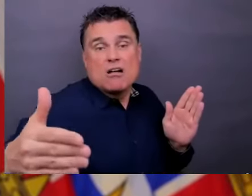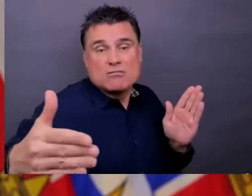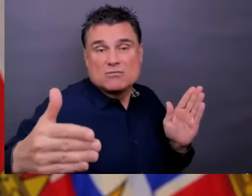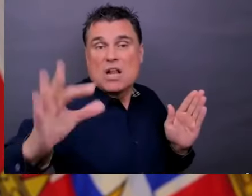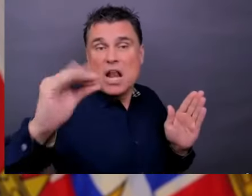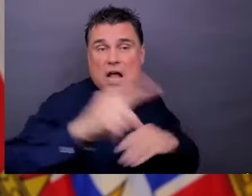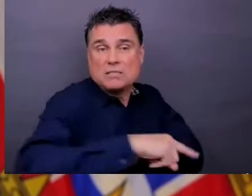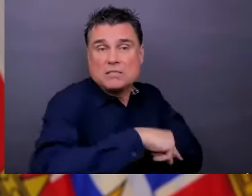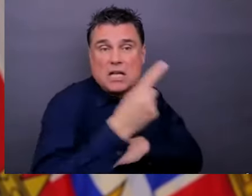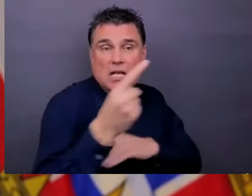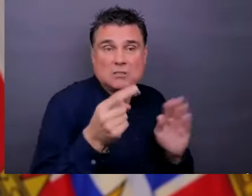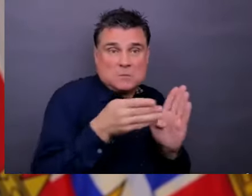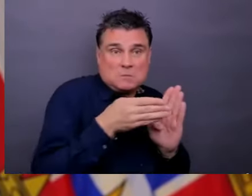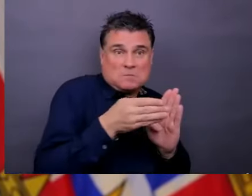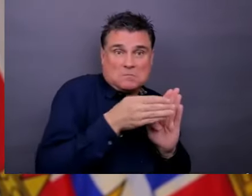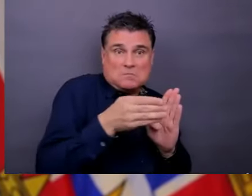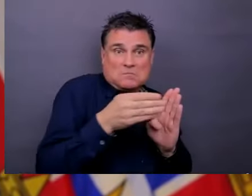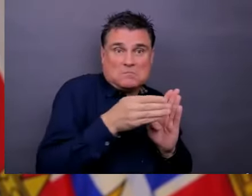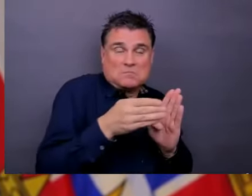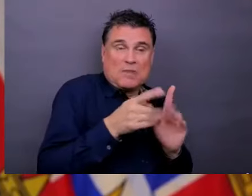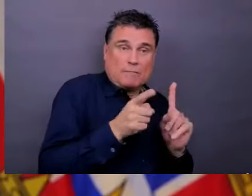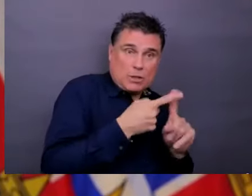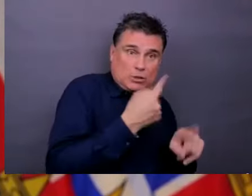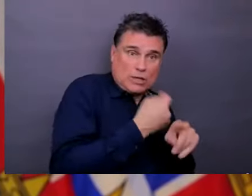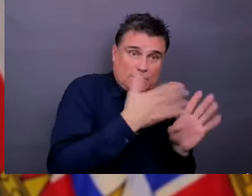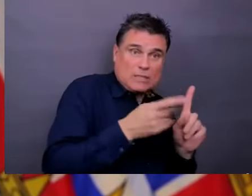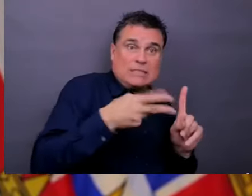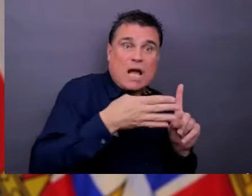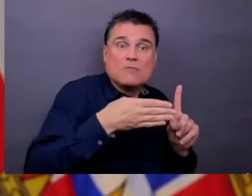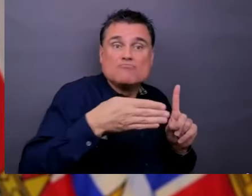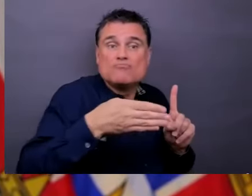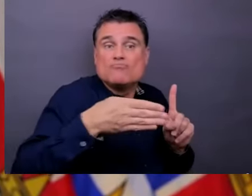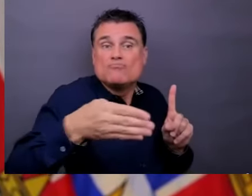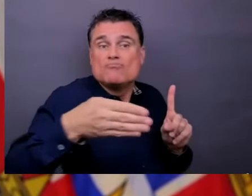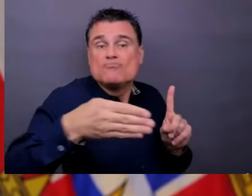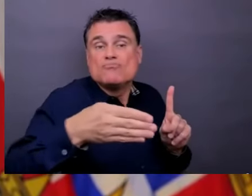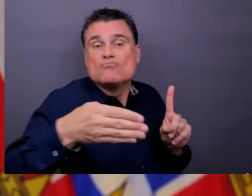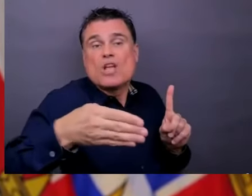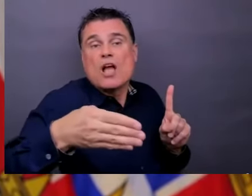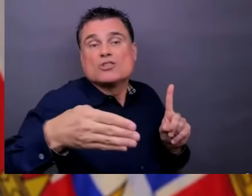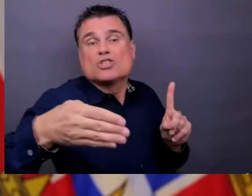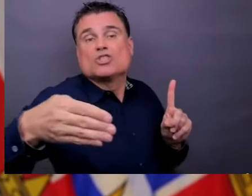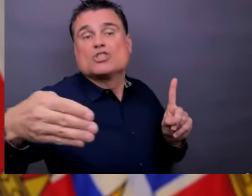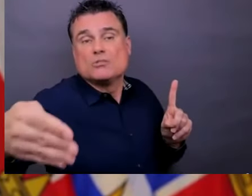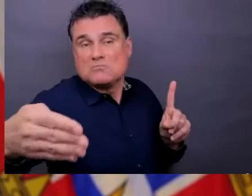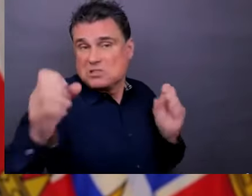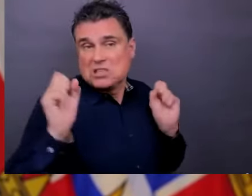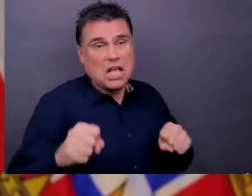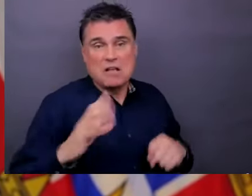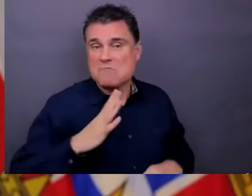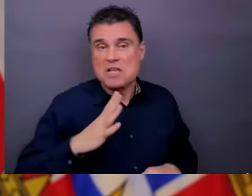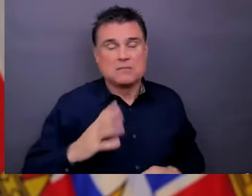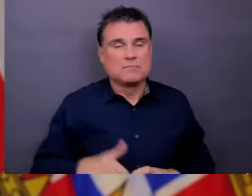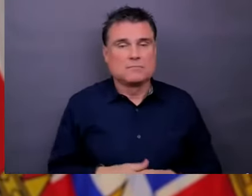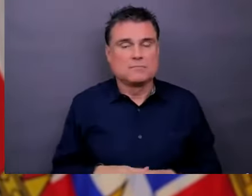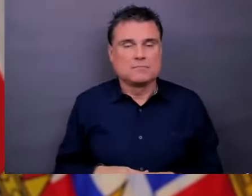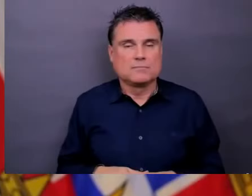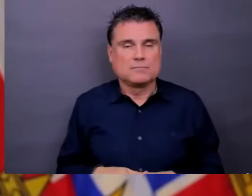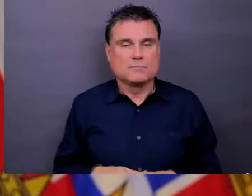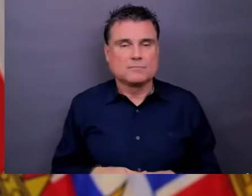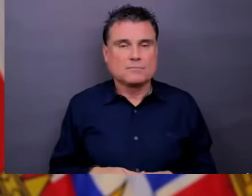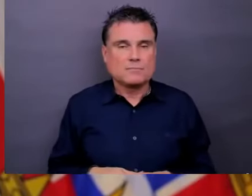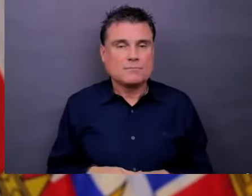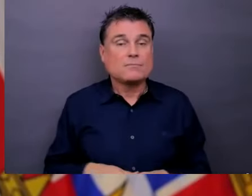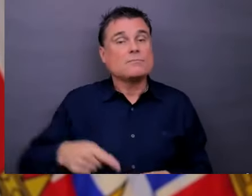enough vaccine comes to be able to provide those second doses. So that's what we'll be focusing on, and we'll be monitoring